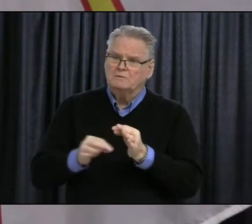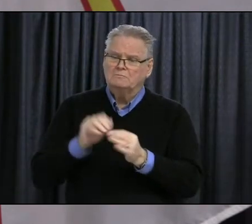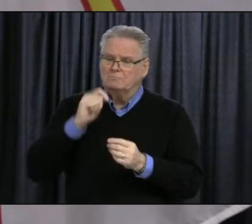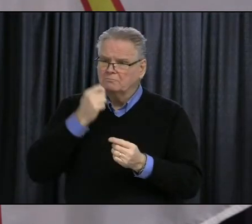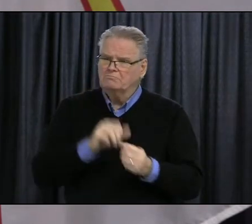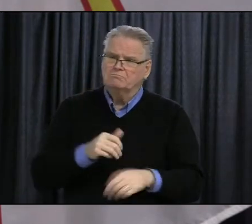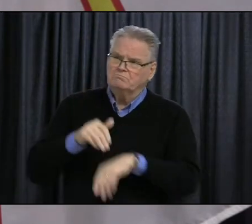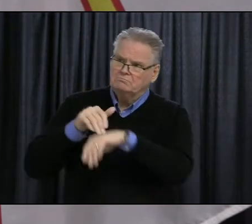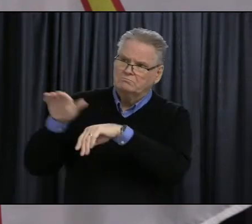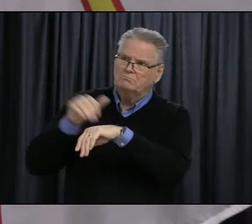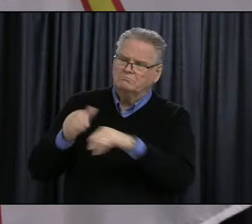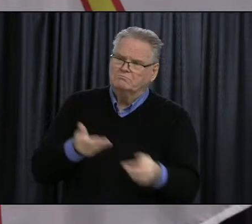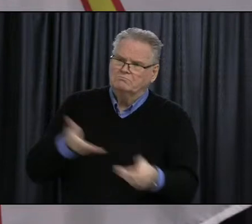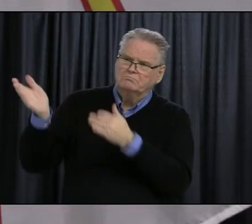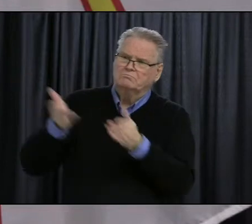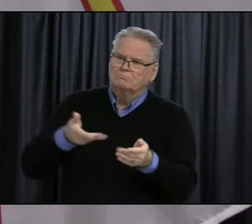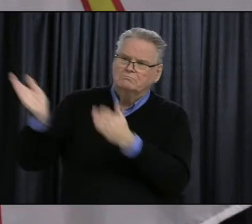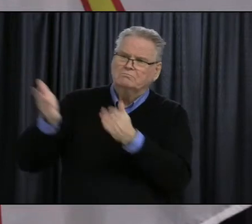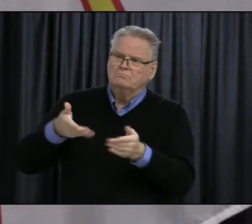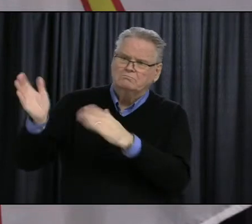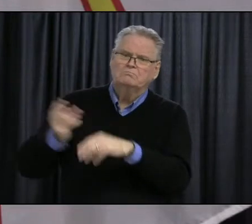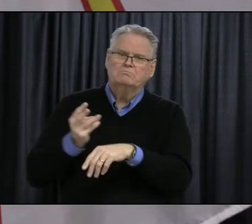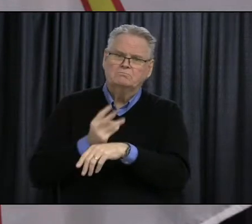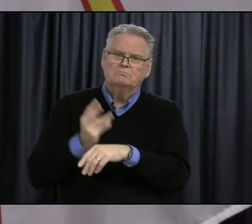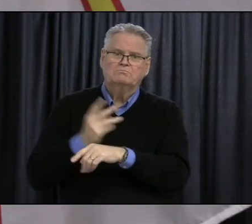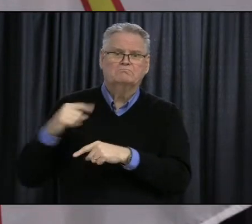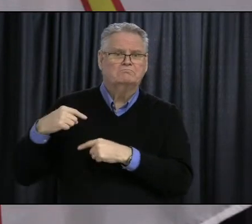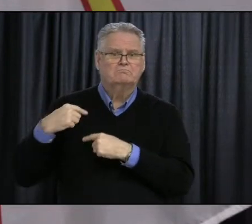and compare to the ones that have been tested by the National